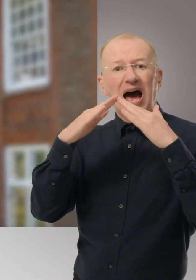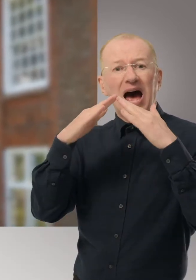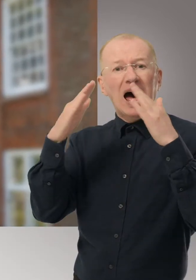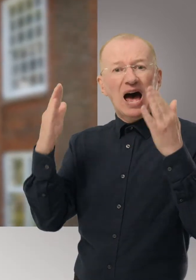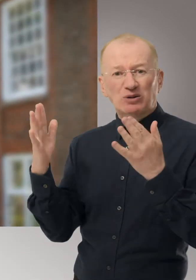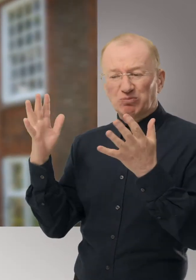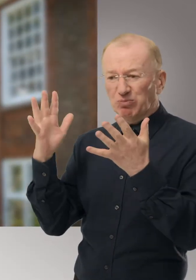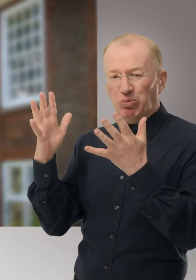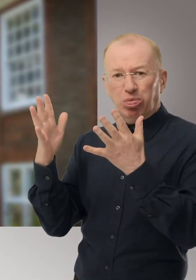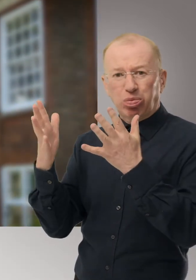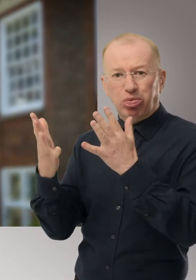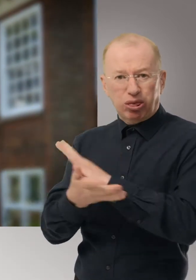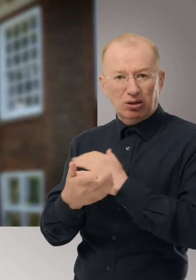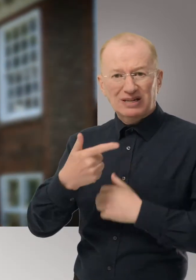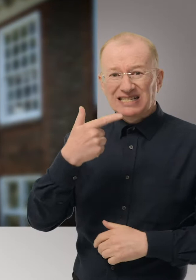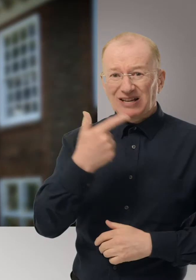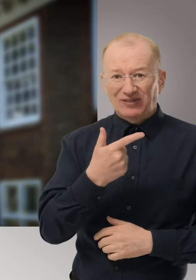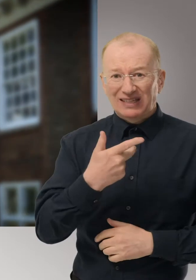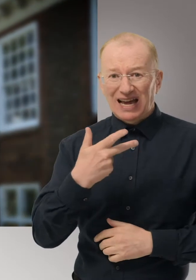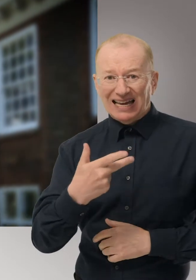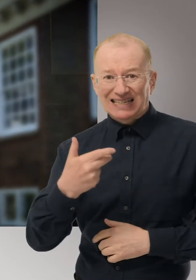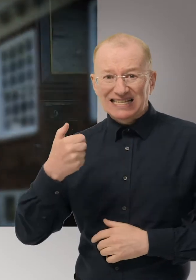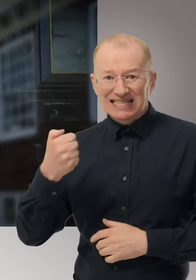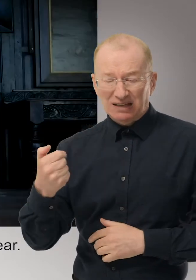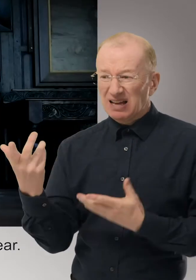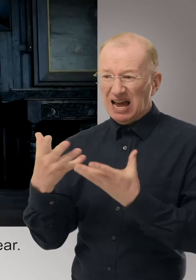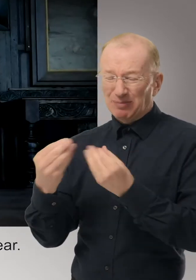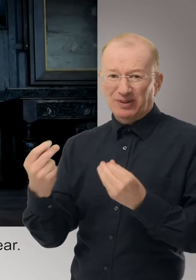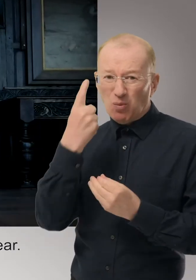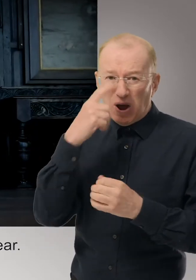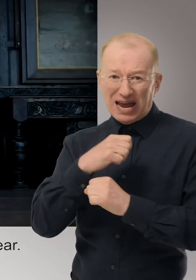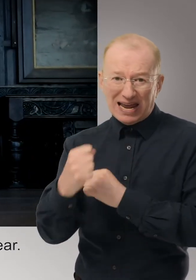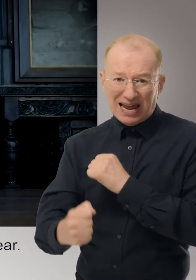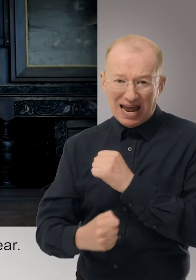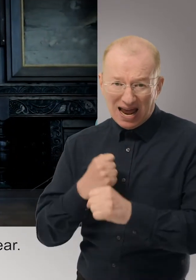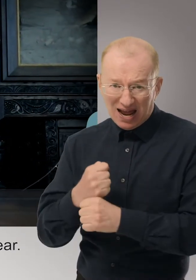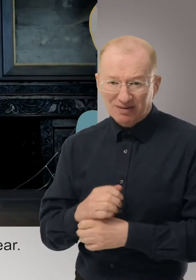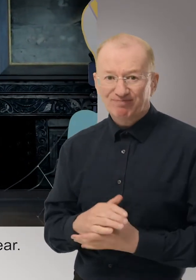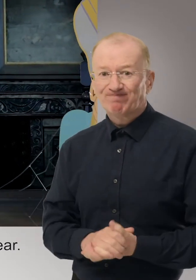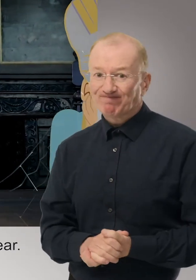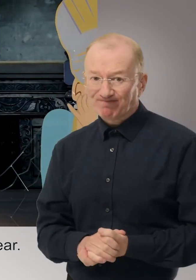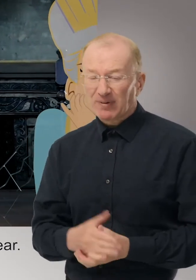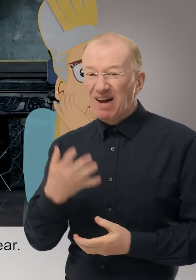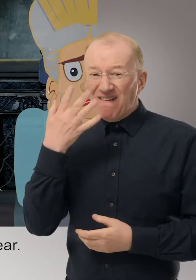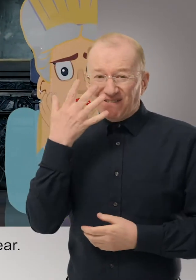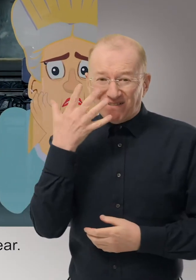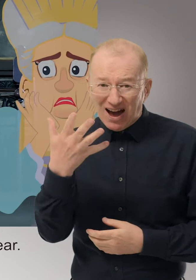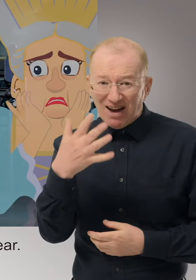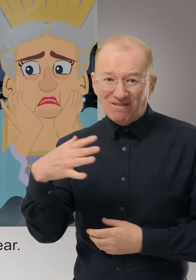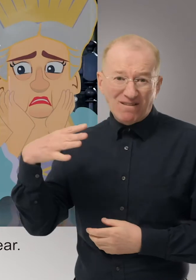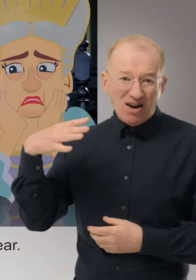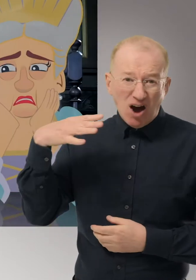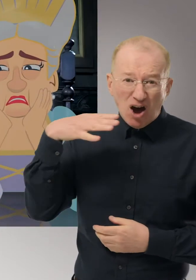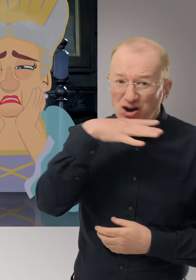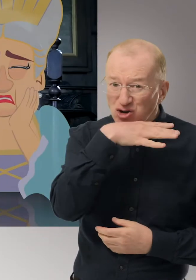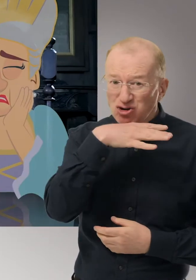when the last of his family died, my manor's slow decline began, and in 1786 the house lay empty for